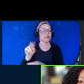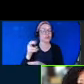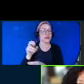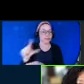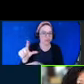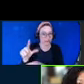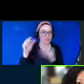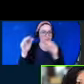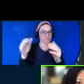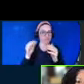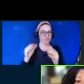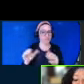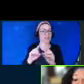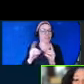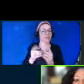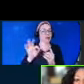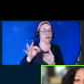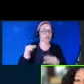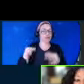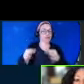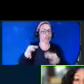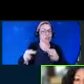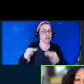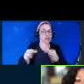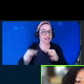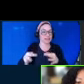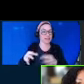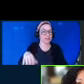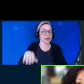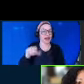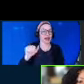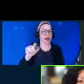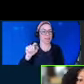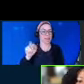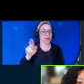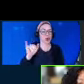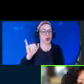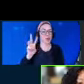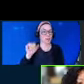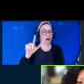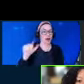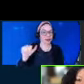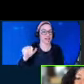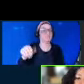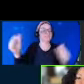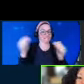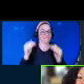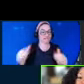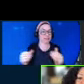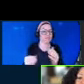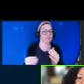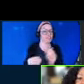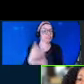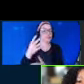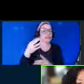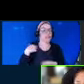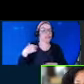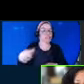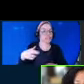Singh Atariwala. We will have then our Spring Religious Observance Threat Briefings from Bailey McMillan. And then you'll